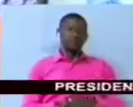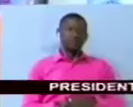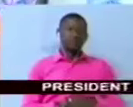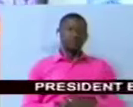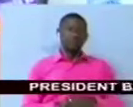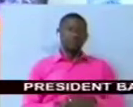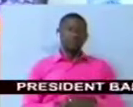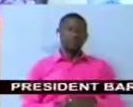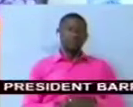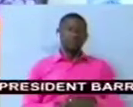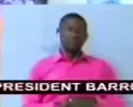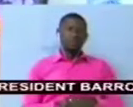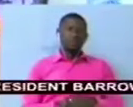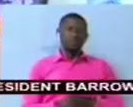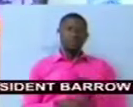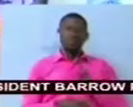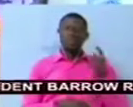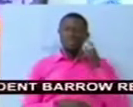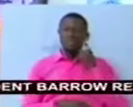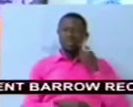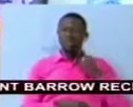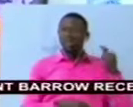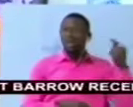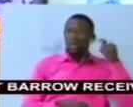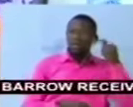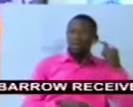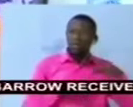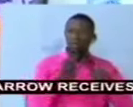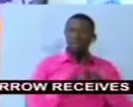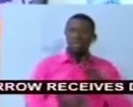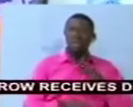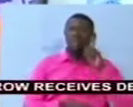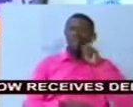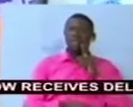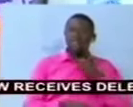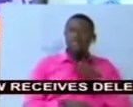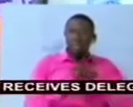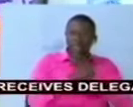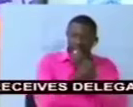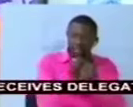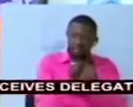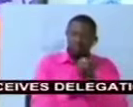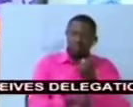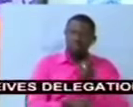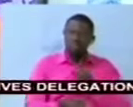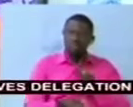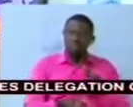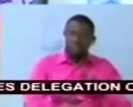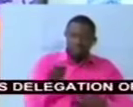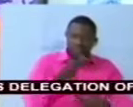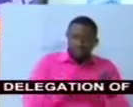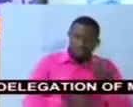they just heard about that their father is arrested because of selling drugs.